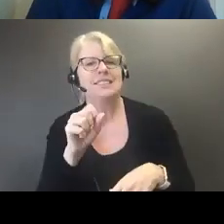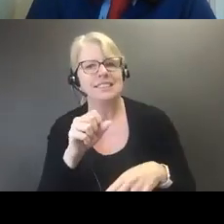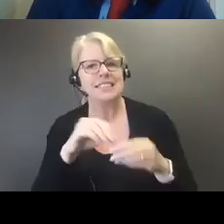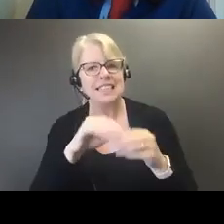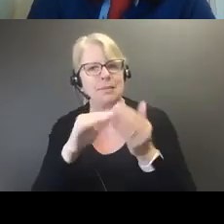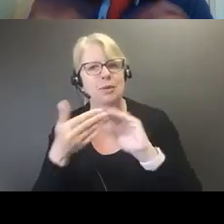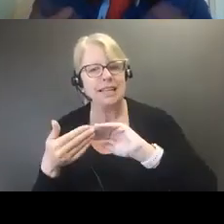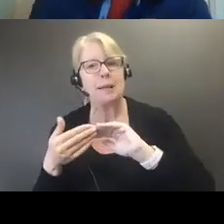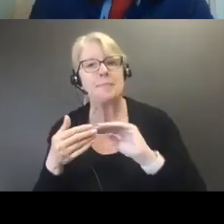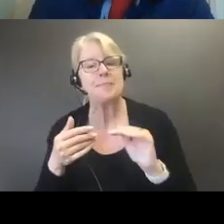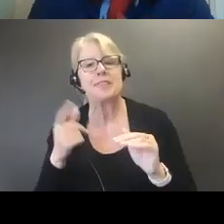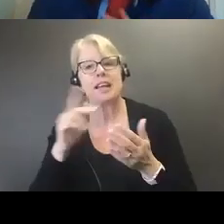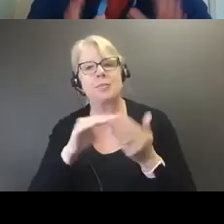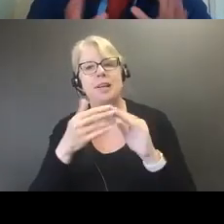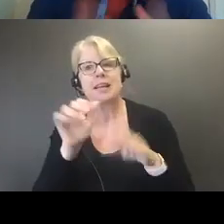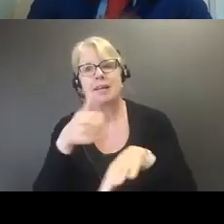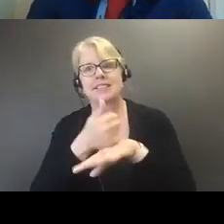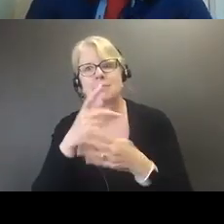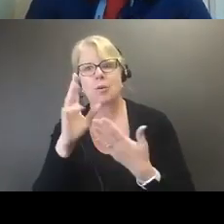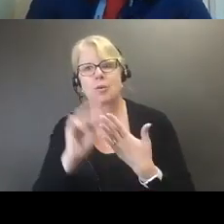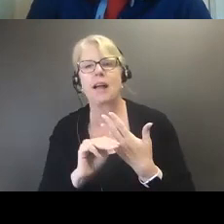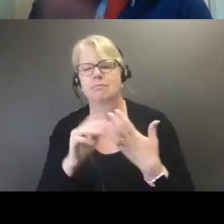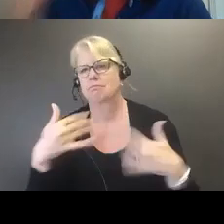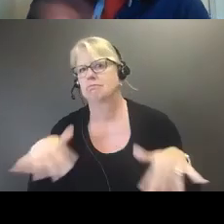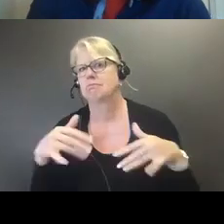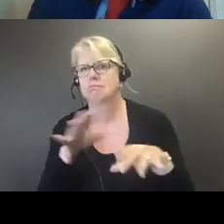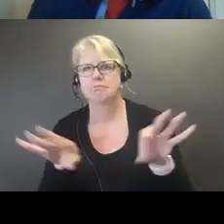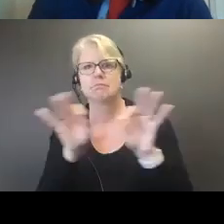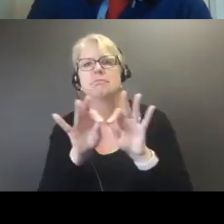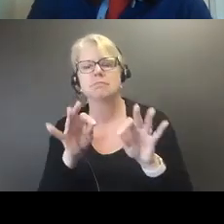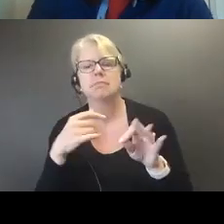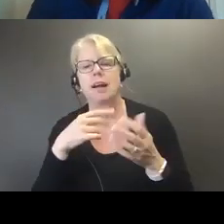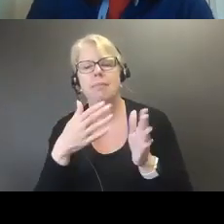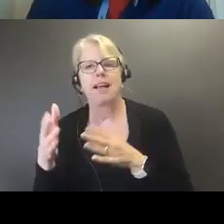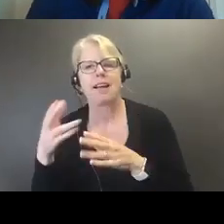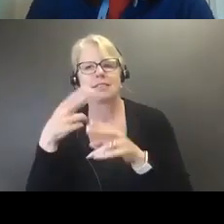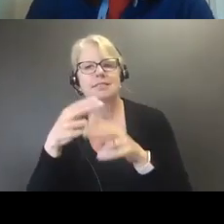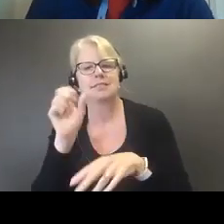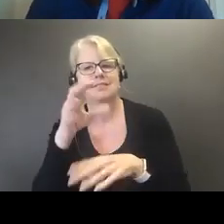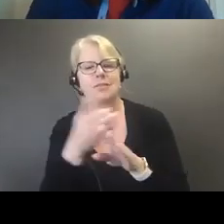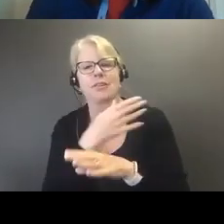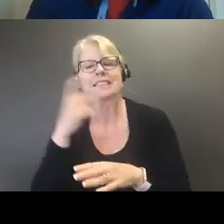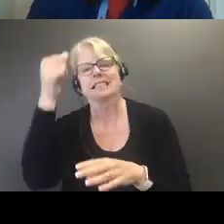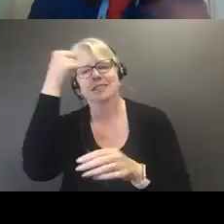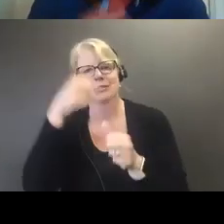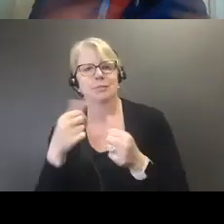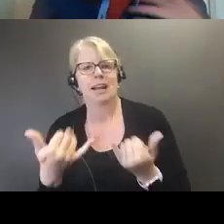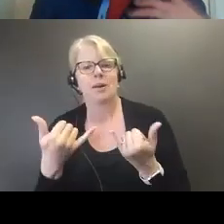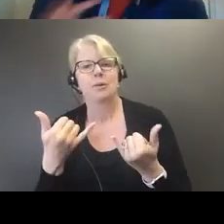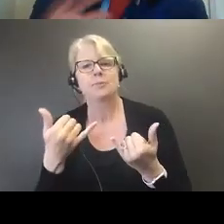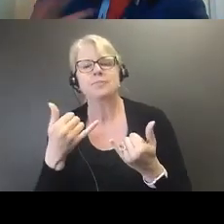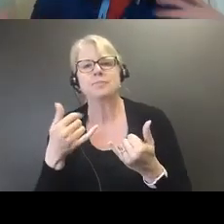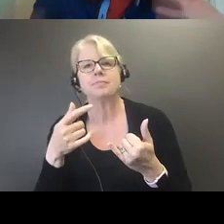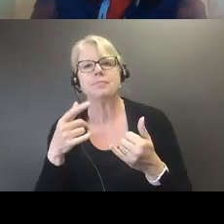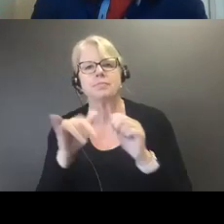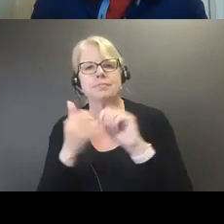community-based program is very important. I was going to mention this earlier, but I just remembered now. But you know, in order to do those